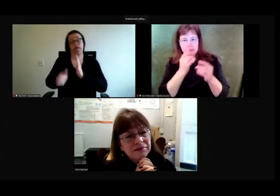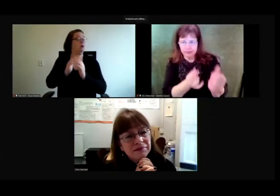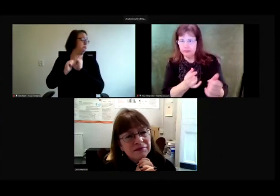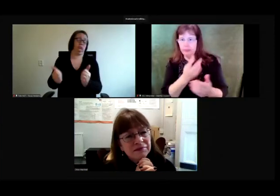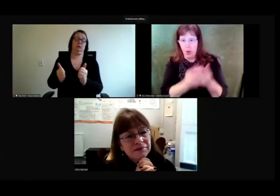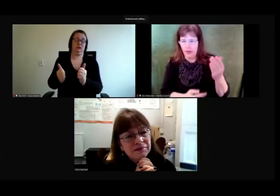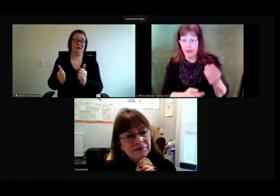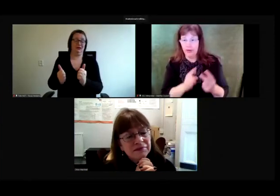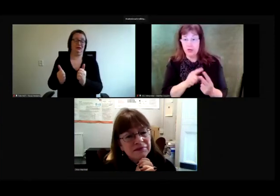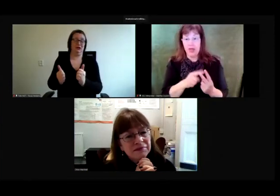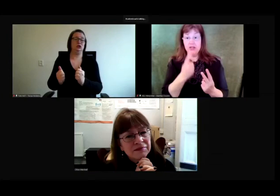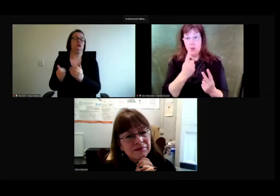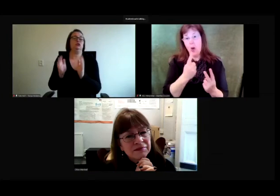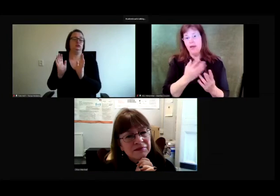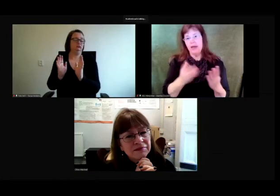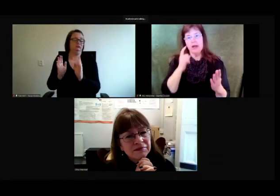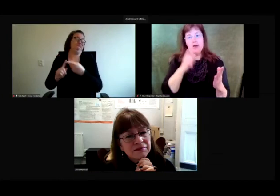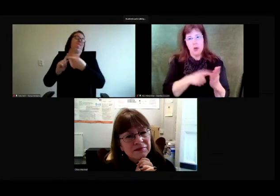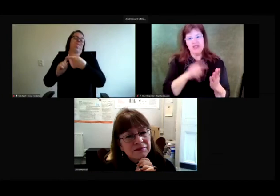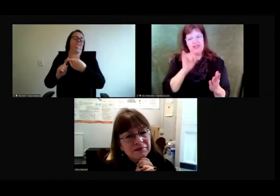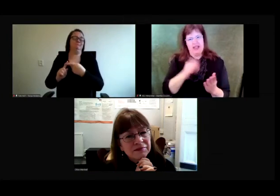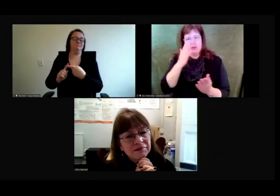that's one thing.